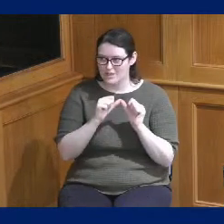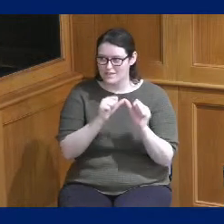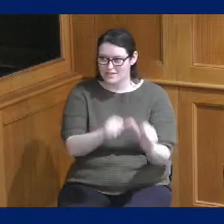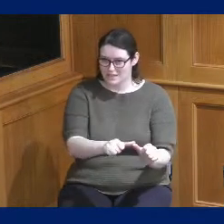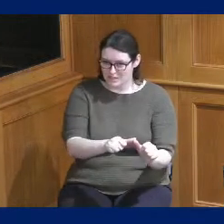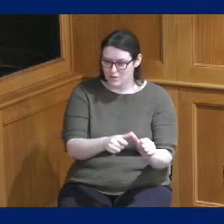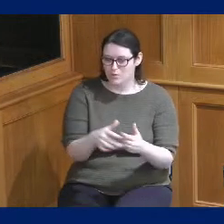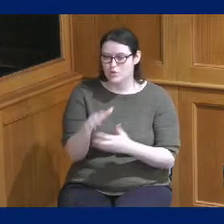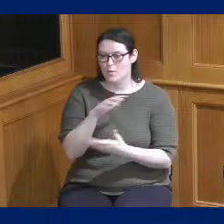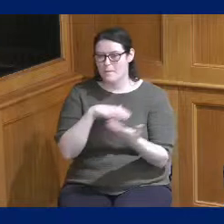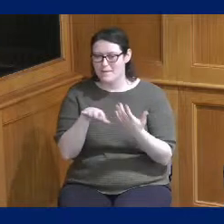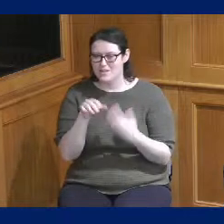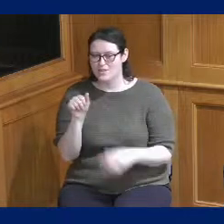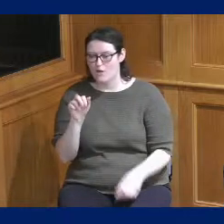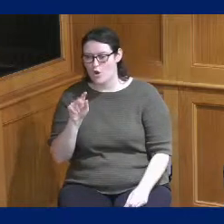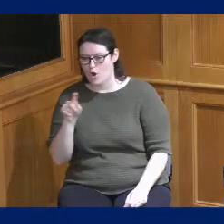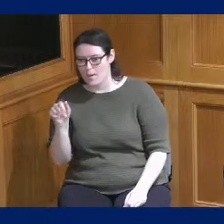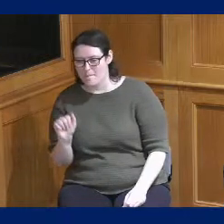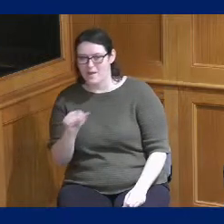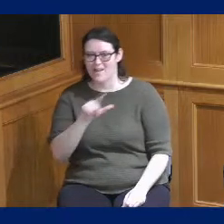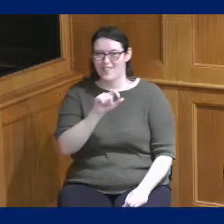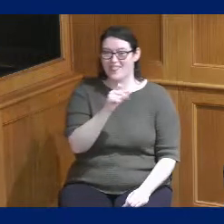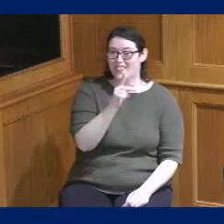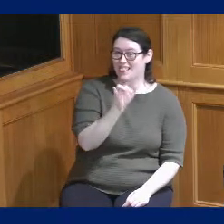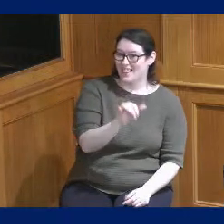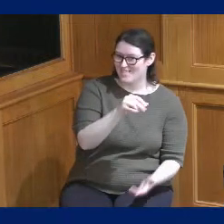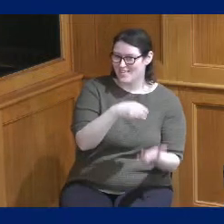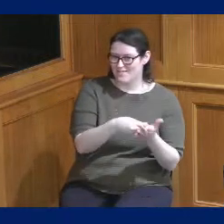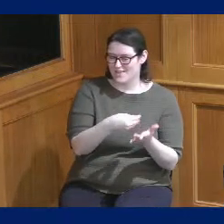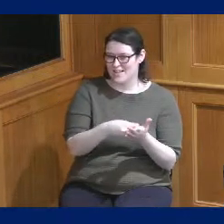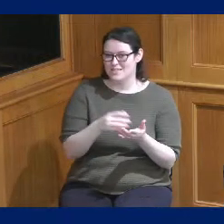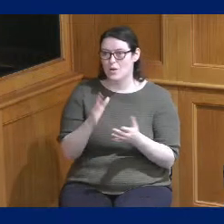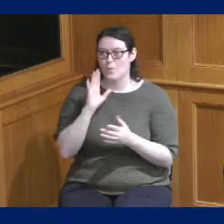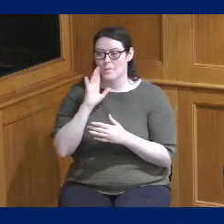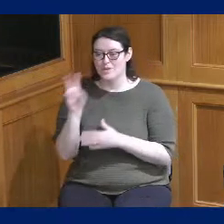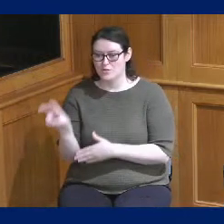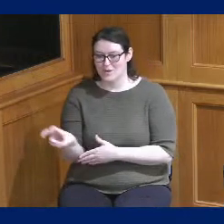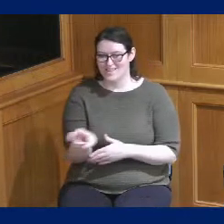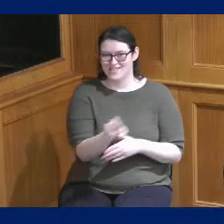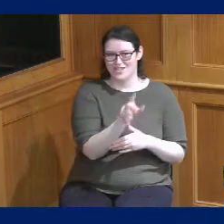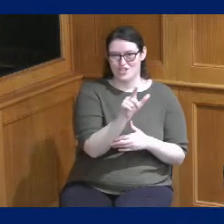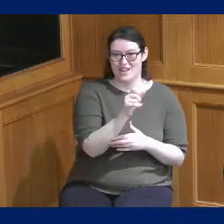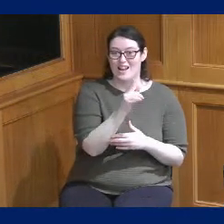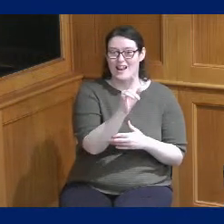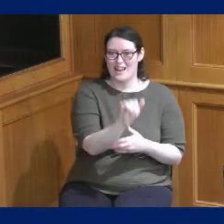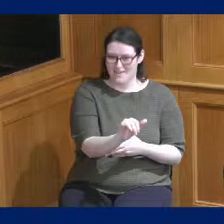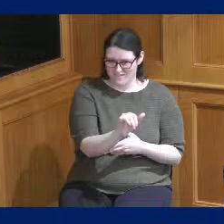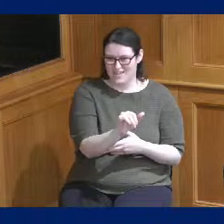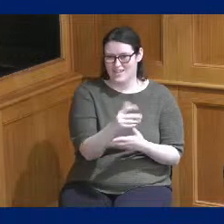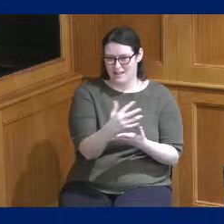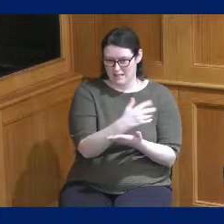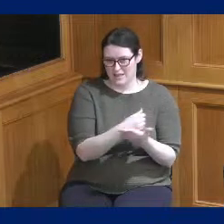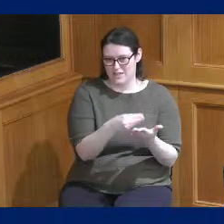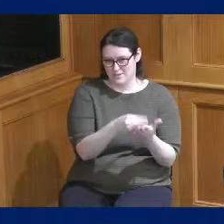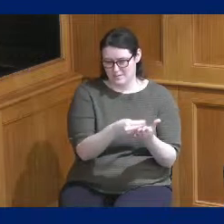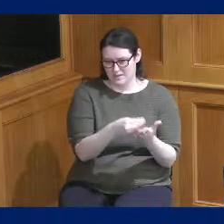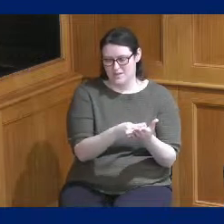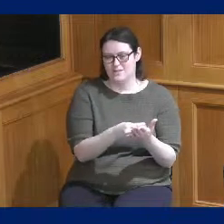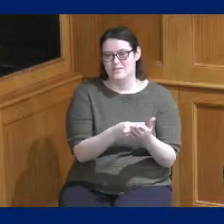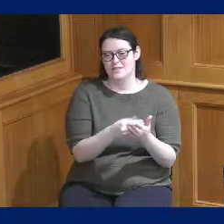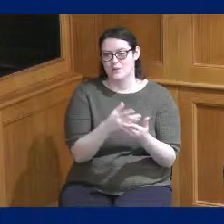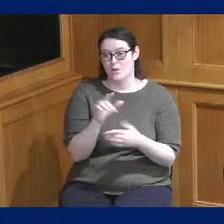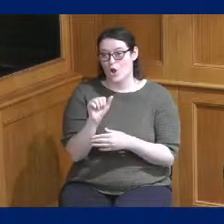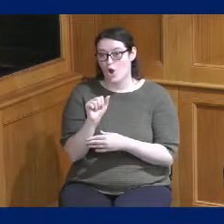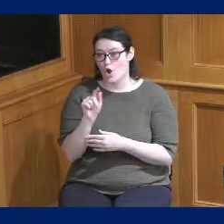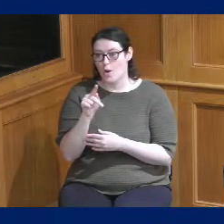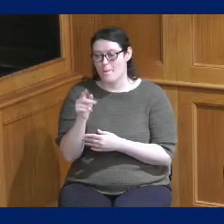a combination of ARPA and levy funds, and how do we transition that into levy funds long-term after 2026 when ARPA